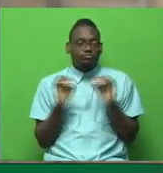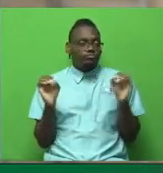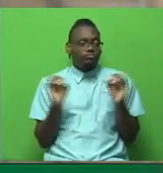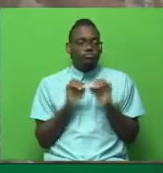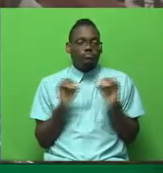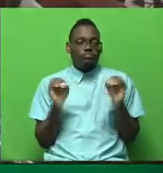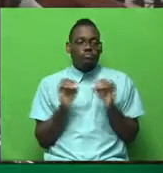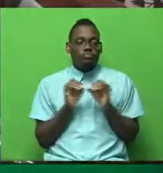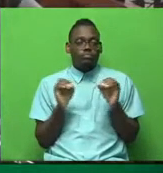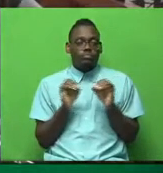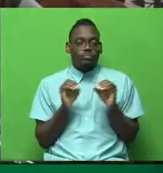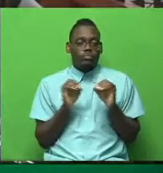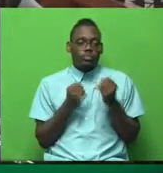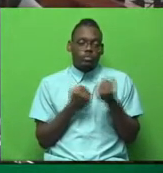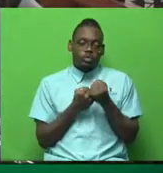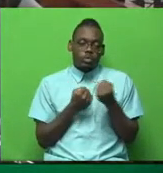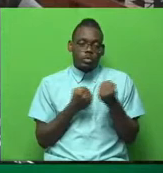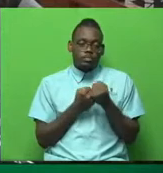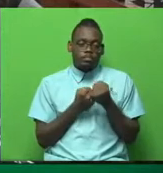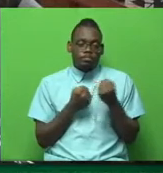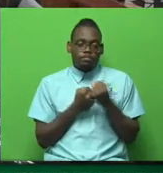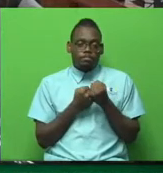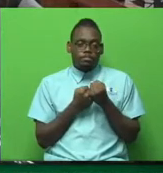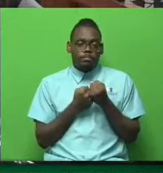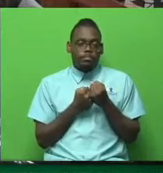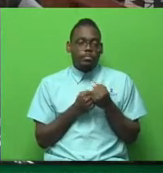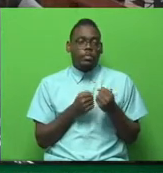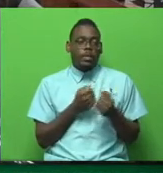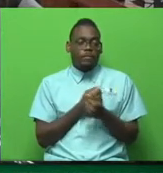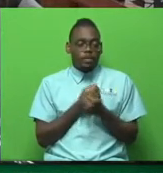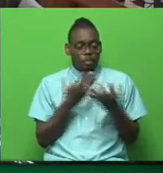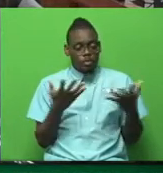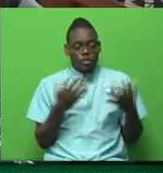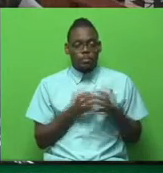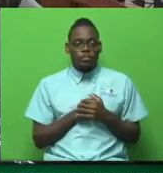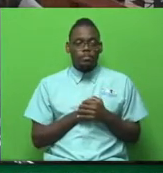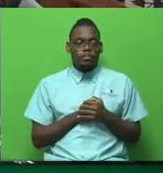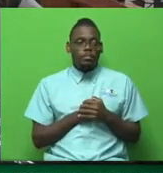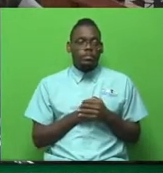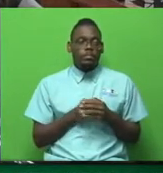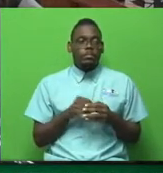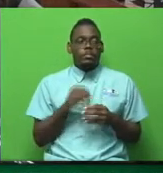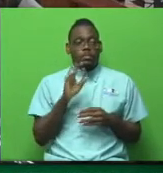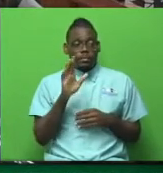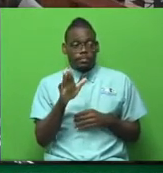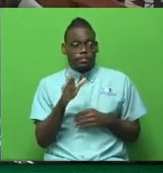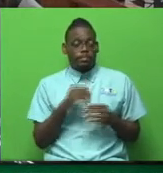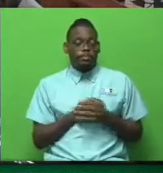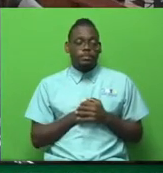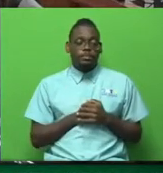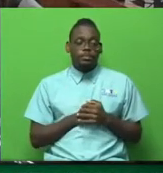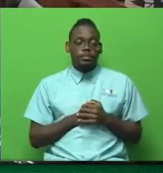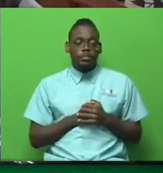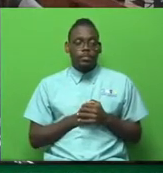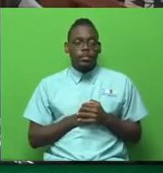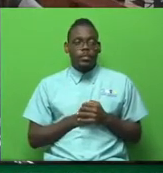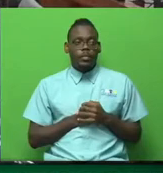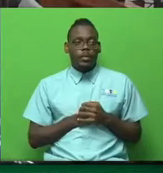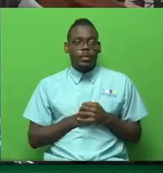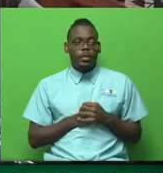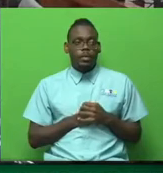order 49 I believe in um remember admitted matters that before quarter and he's going into evidential